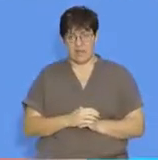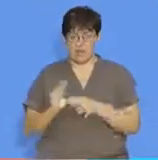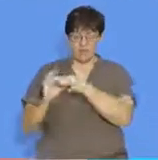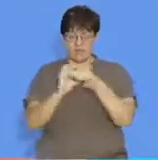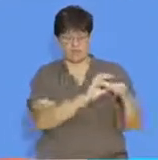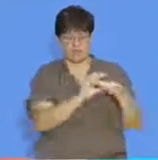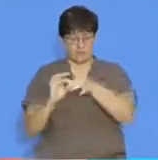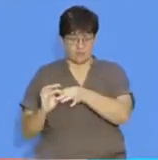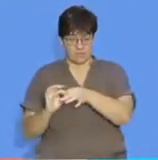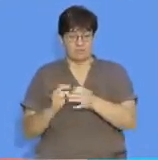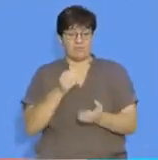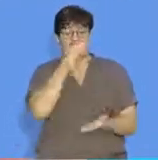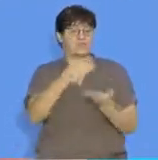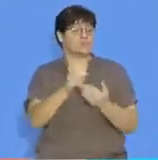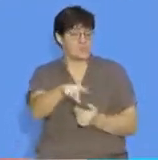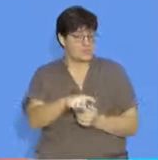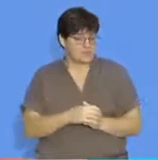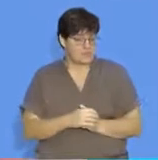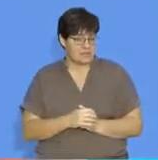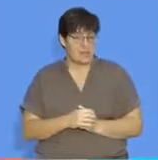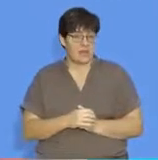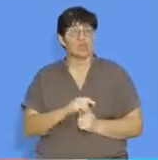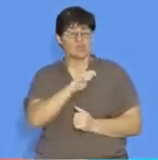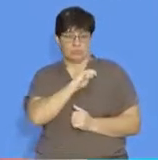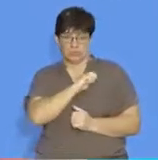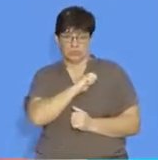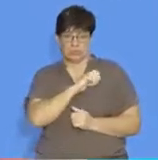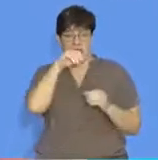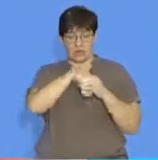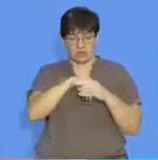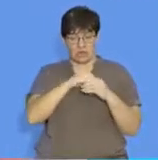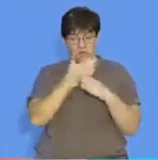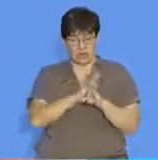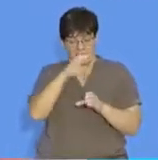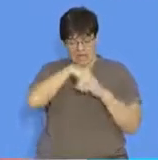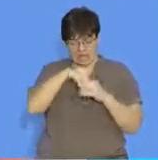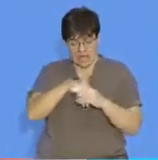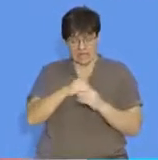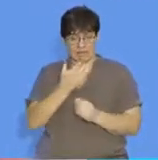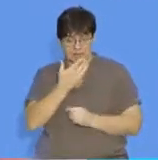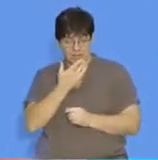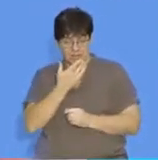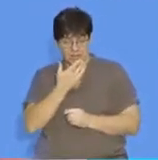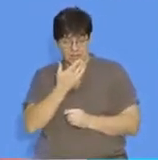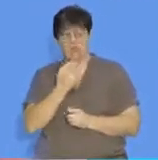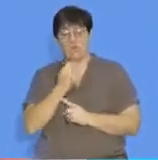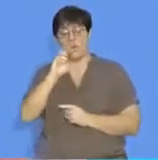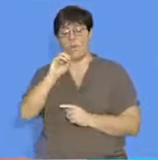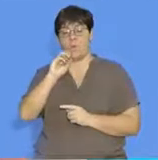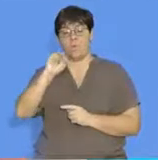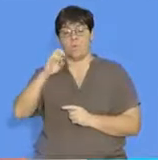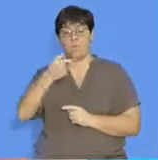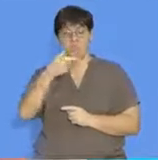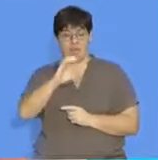linear relationship that exists there suggests that, yes, indeed, the internal resistor inside the battery is actually